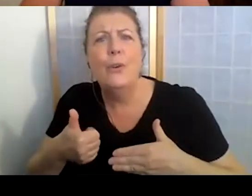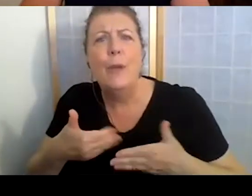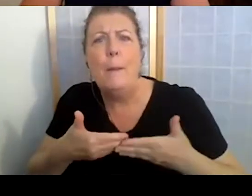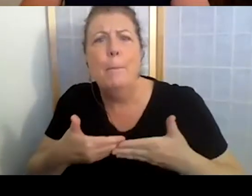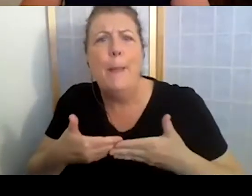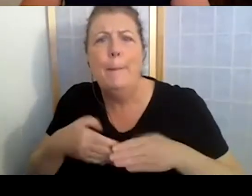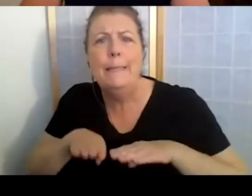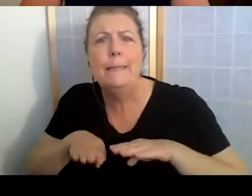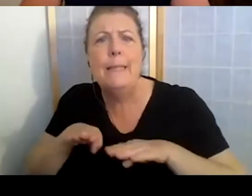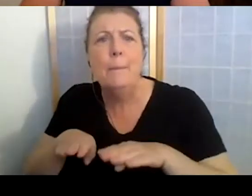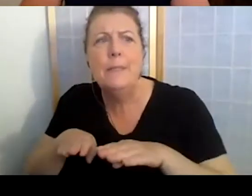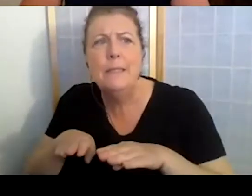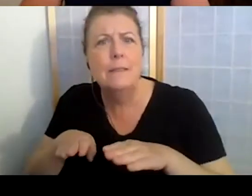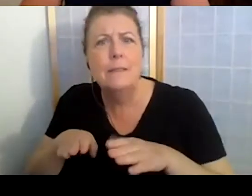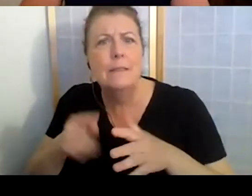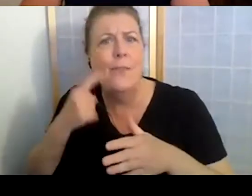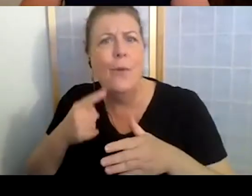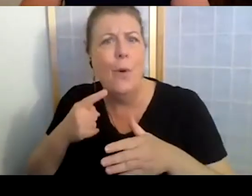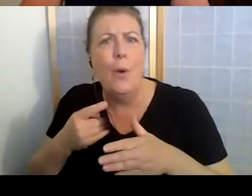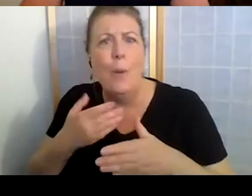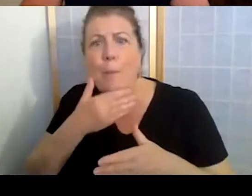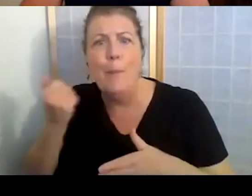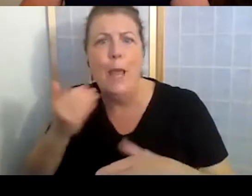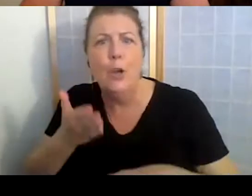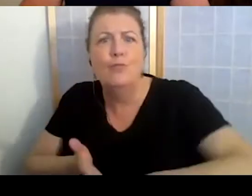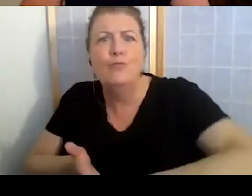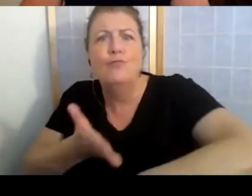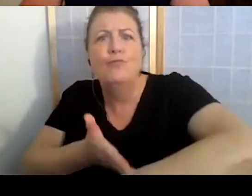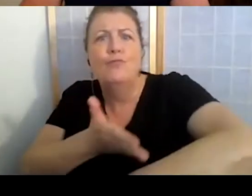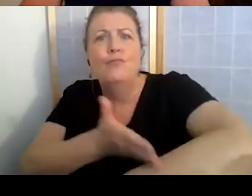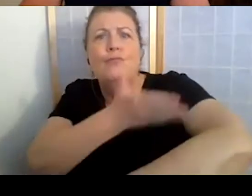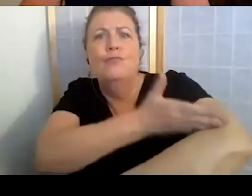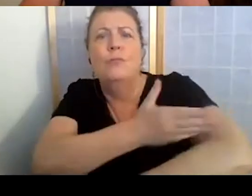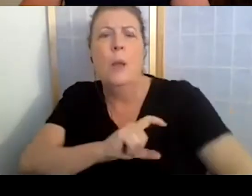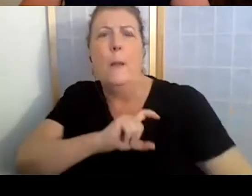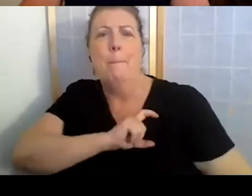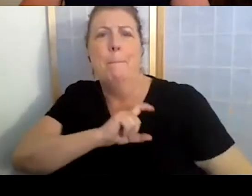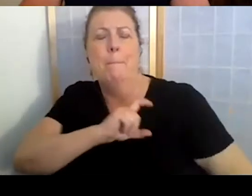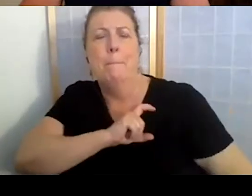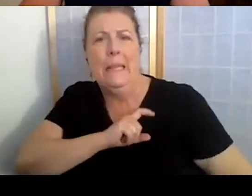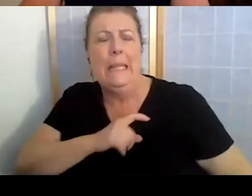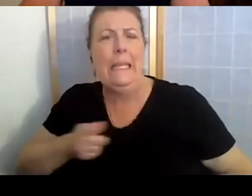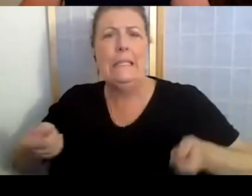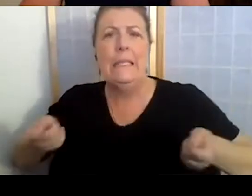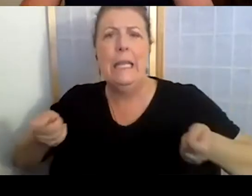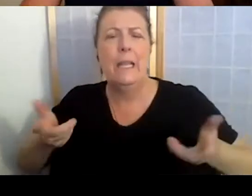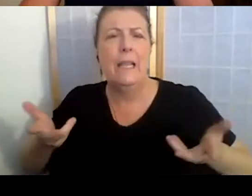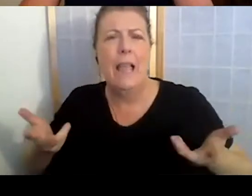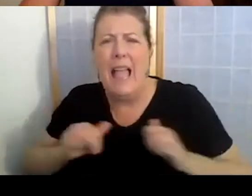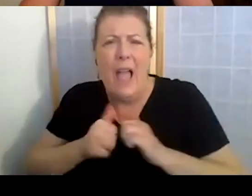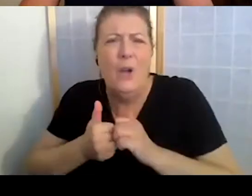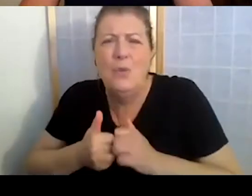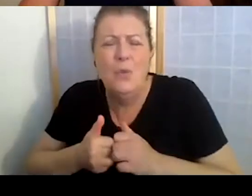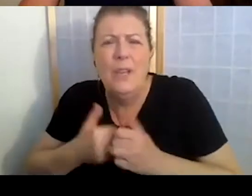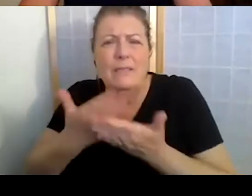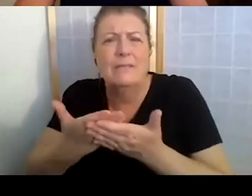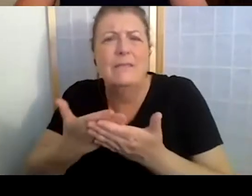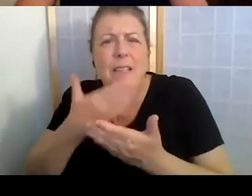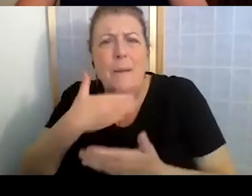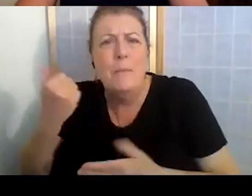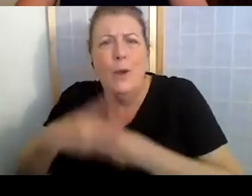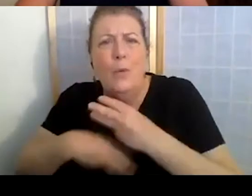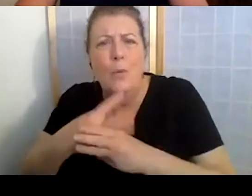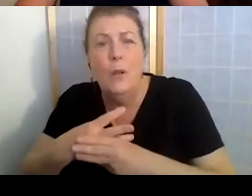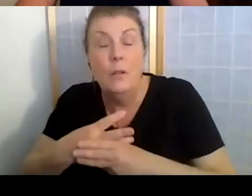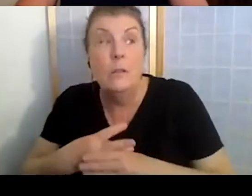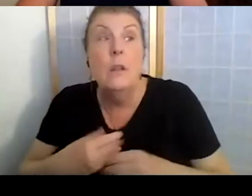these incidents? And what is the next sort of ABC of how we get to a better world? Well, there are departments in the country that